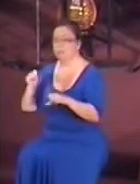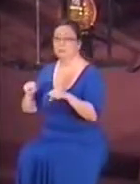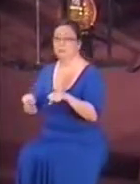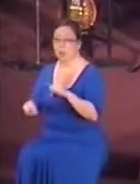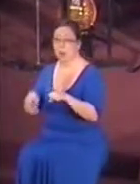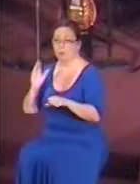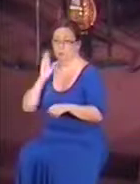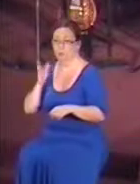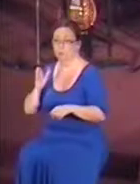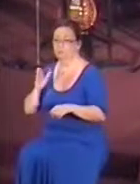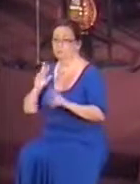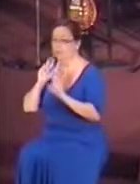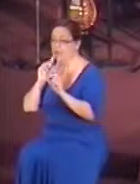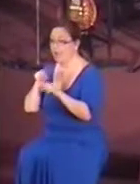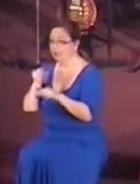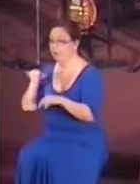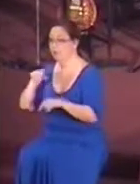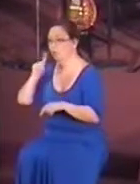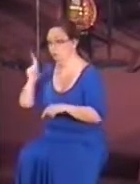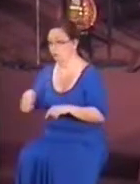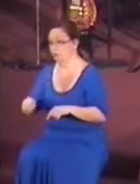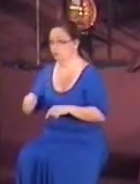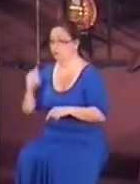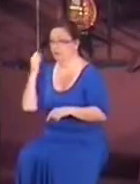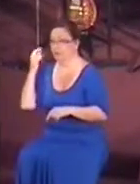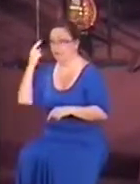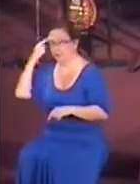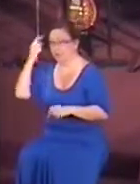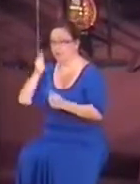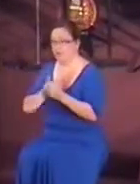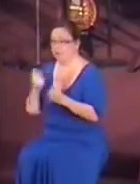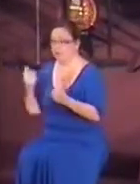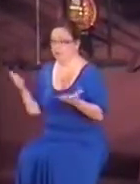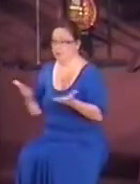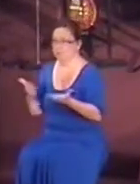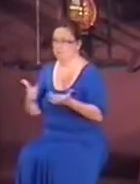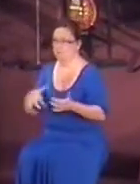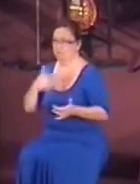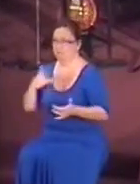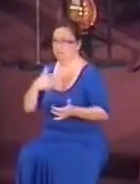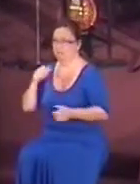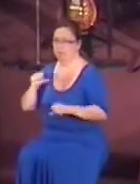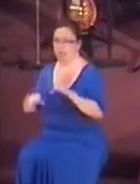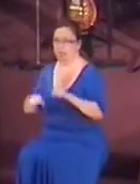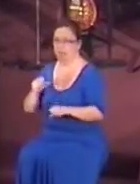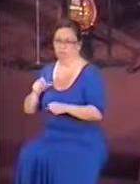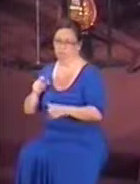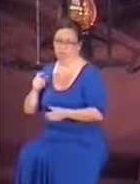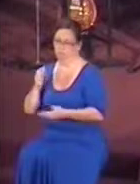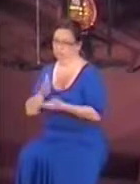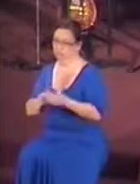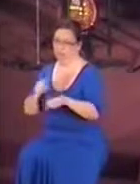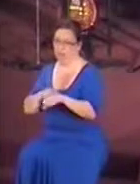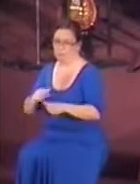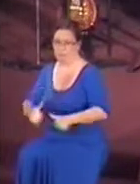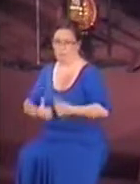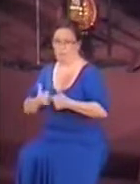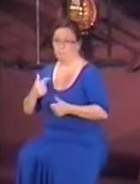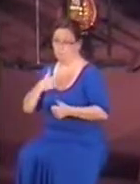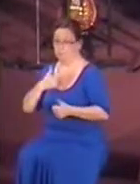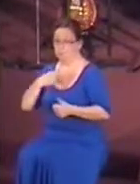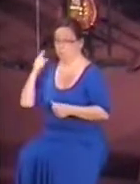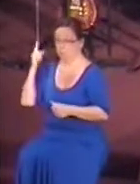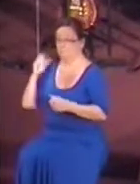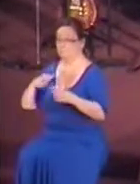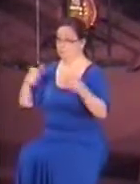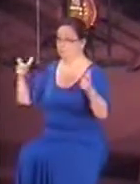answer that question. And I think everyone in here has felt doubt about something at some point in time. For me, one big moment of doubt was